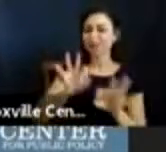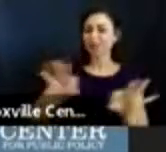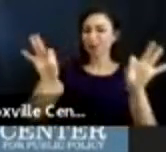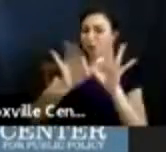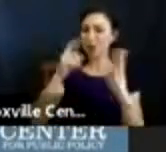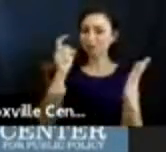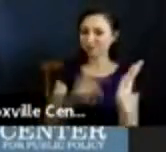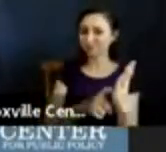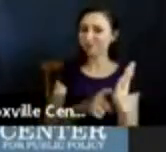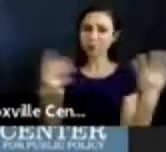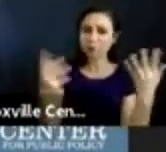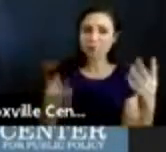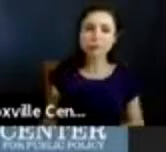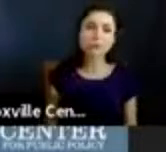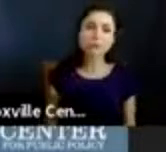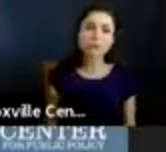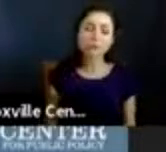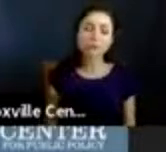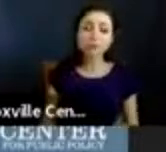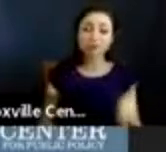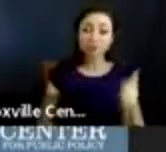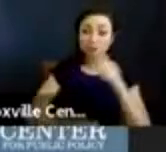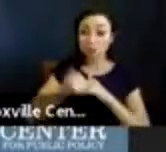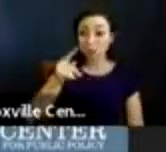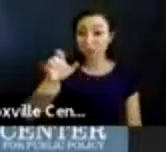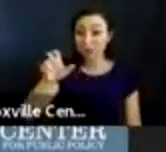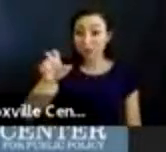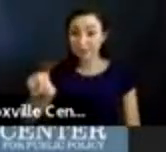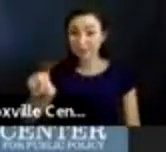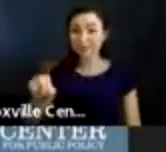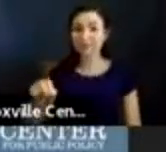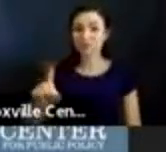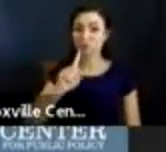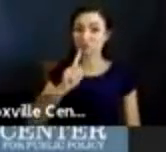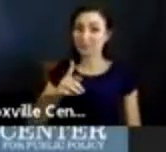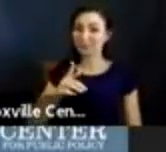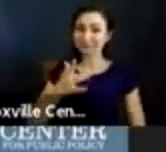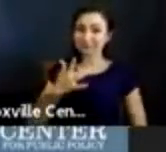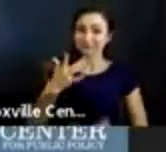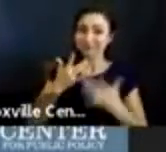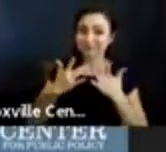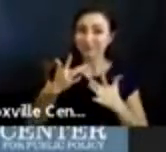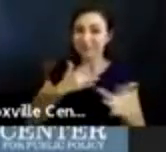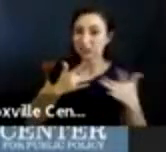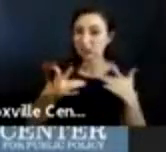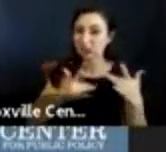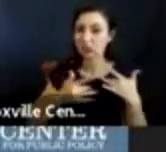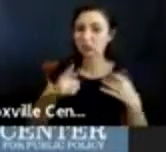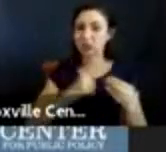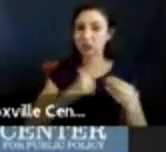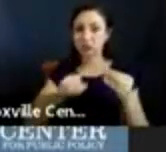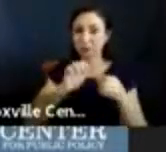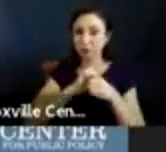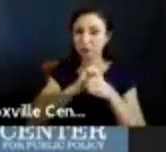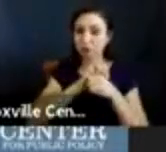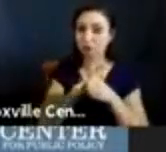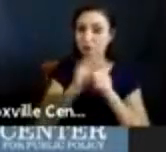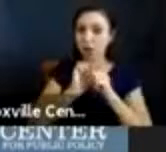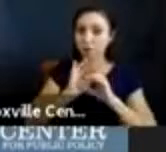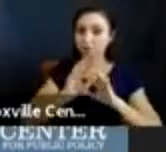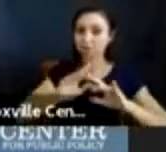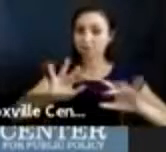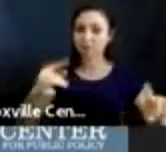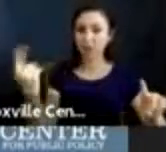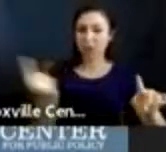The first is that a majority of Tennesseans are extremely or very concerned about the spread of COVID-19. Only